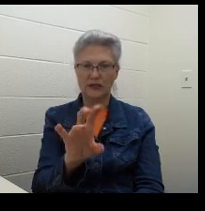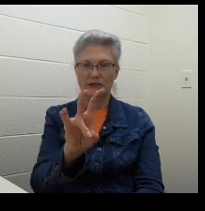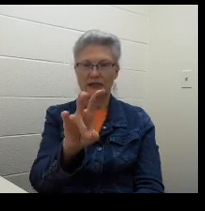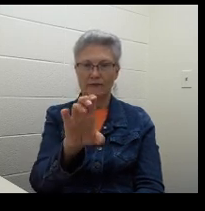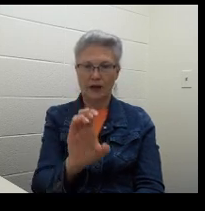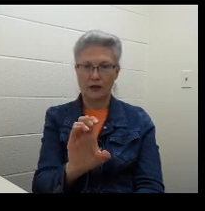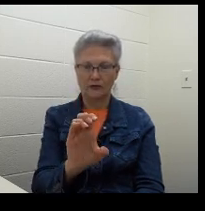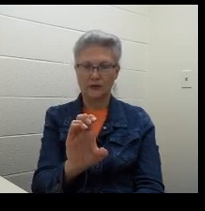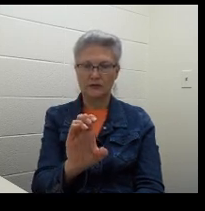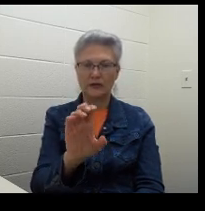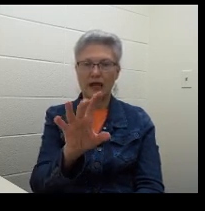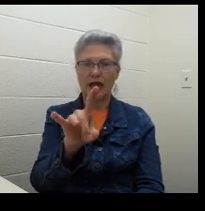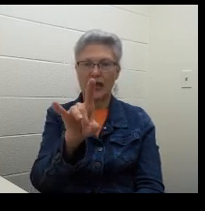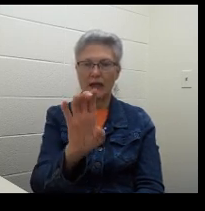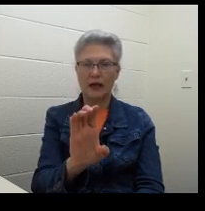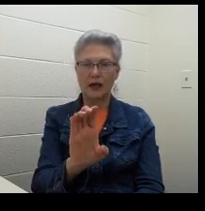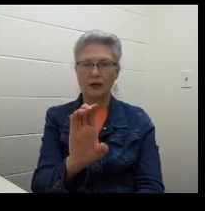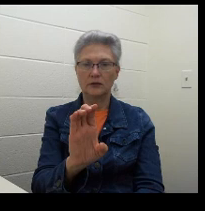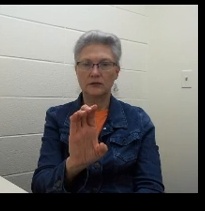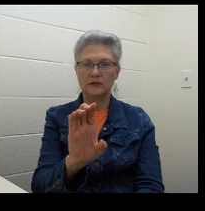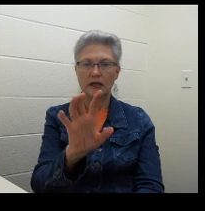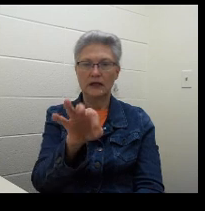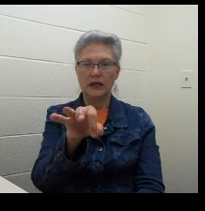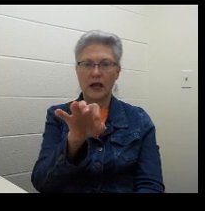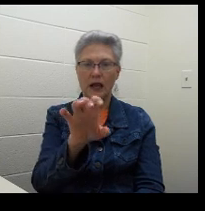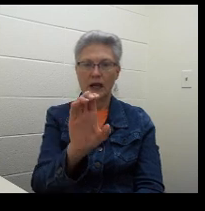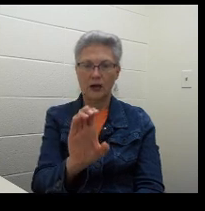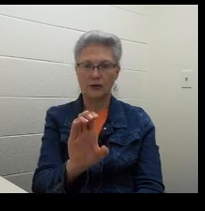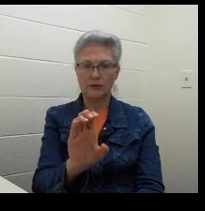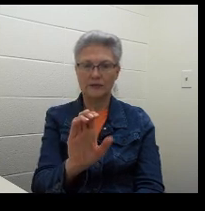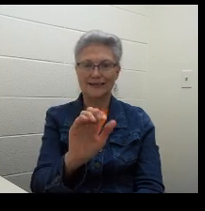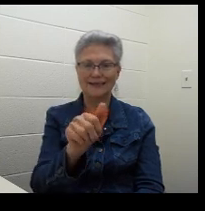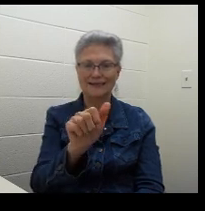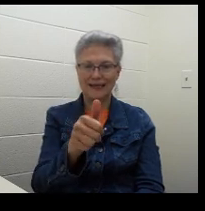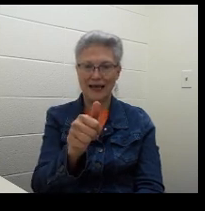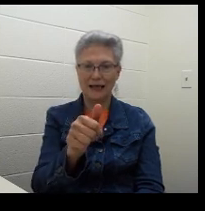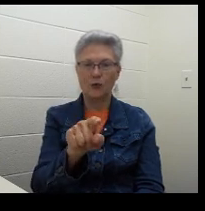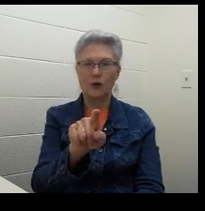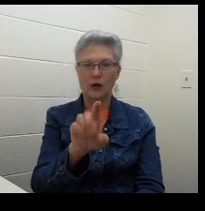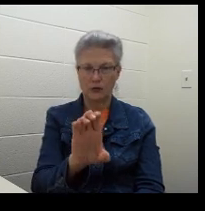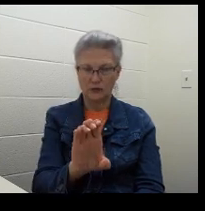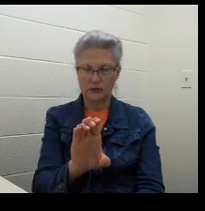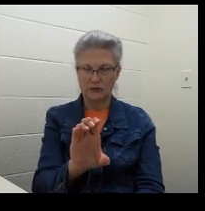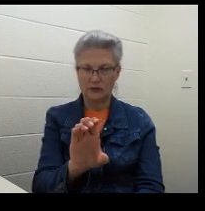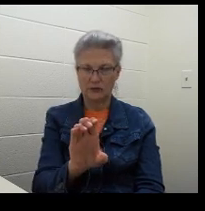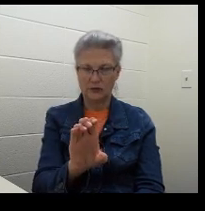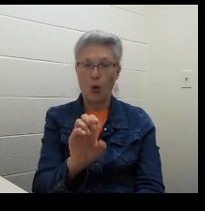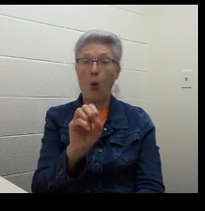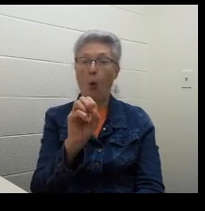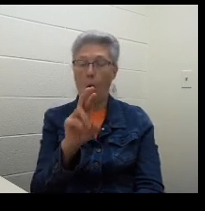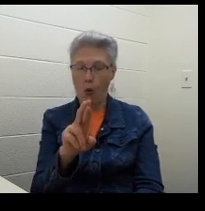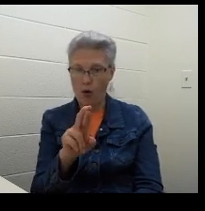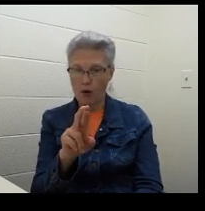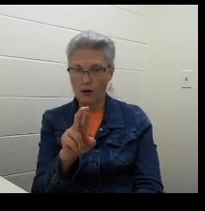600s, 700s, 800s, 900s, 1000s,